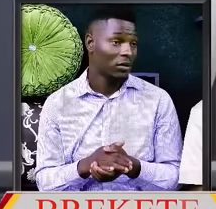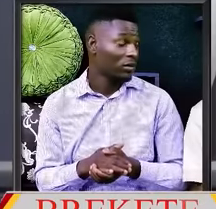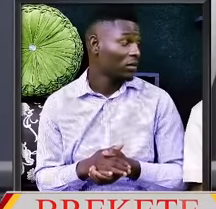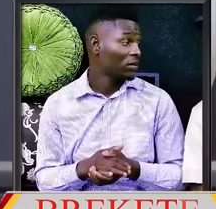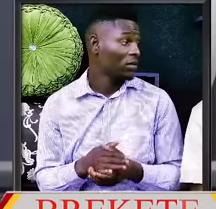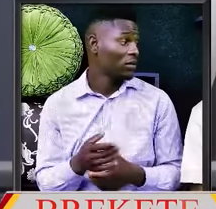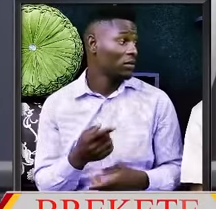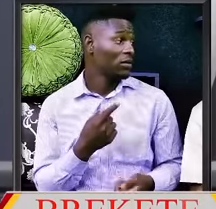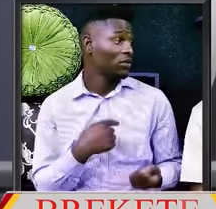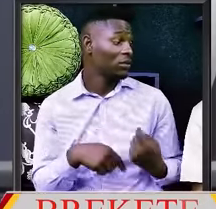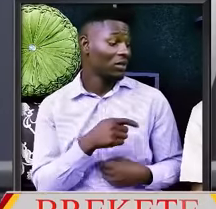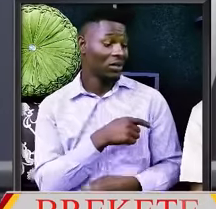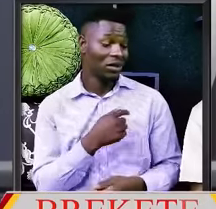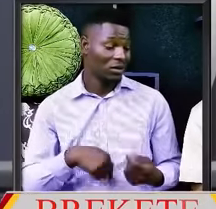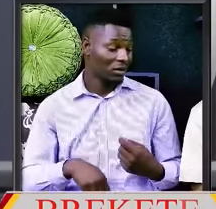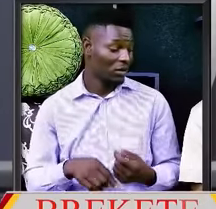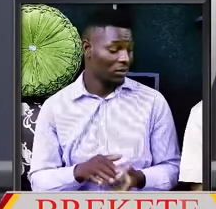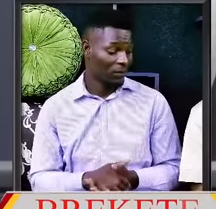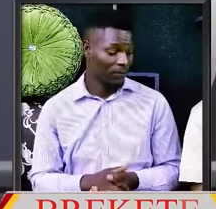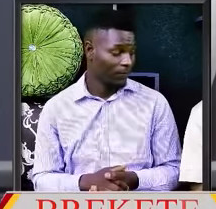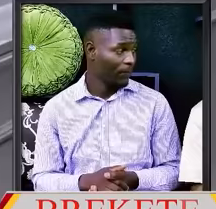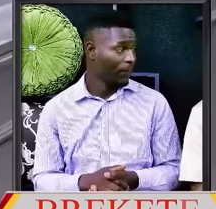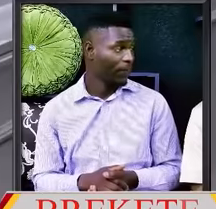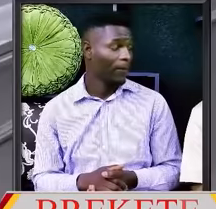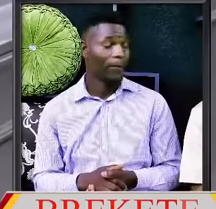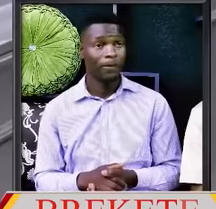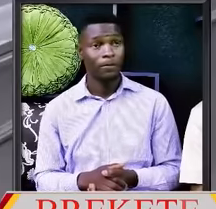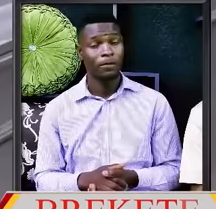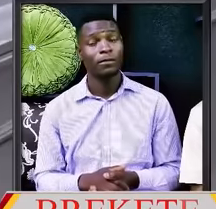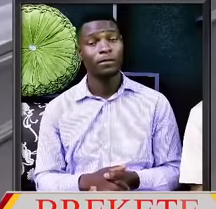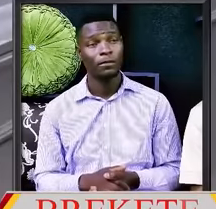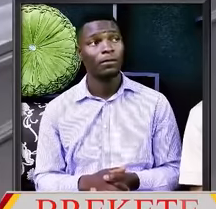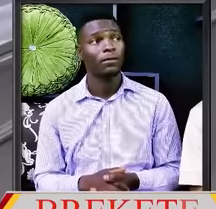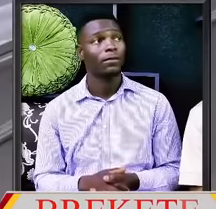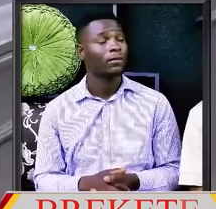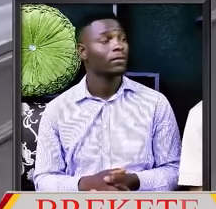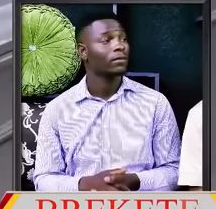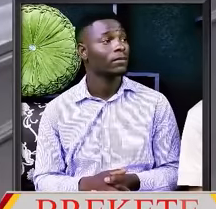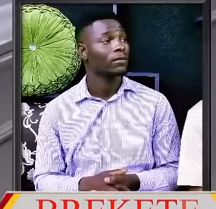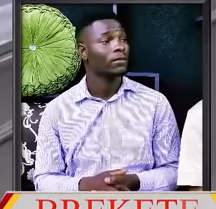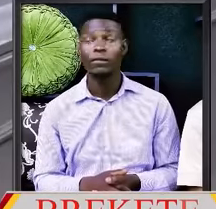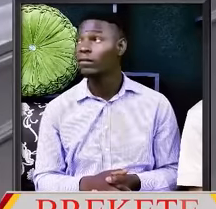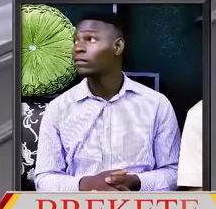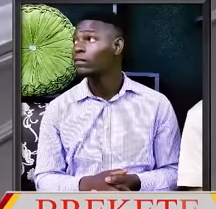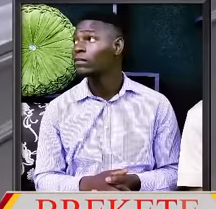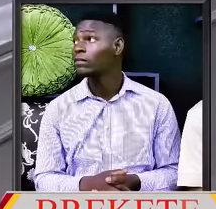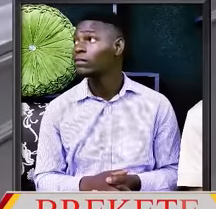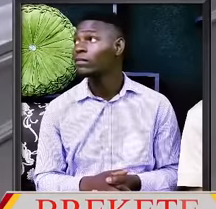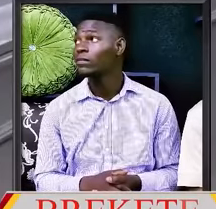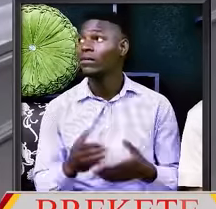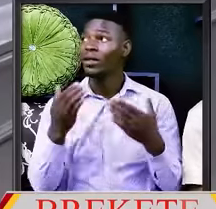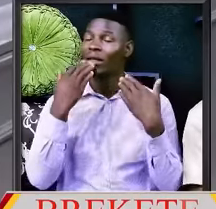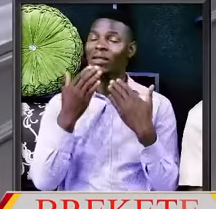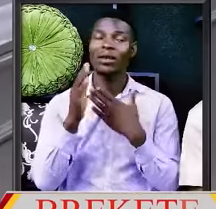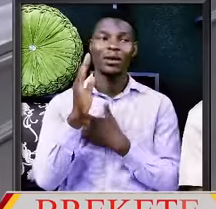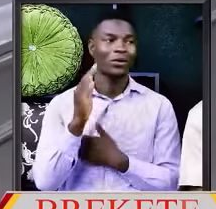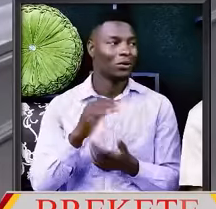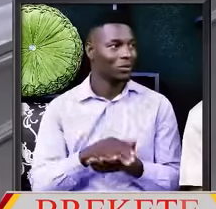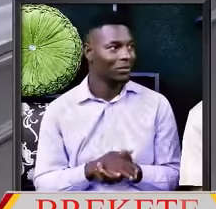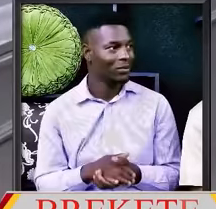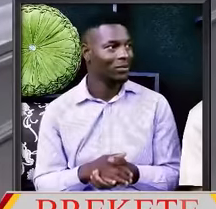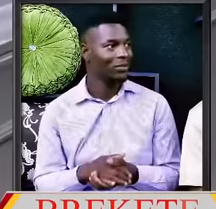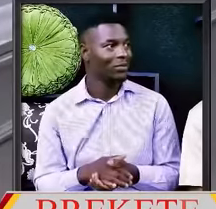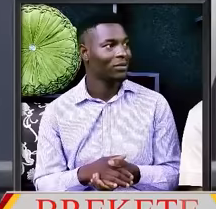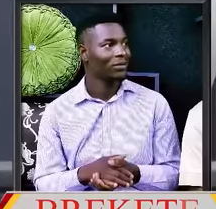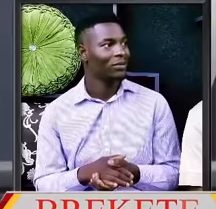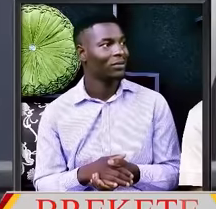UK, Lincoln. Now you be last caller today. Time don't work ago. Ah, thank God. Now the 60th